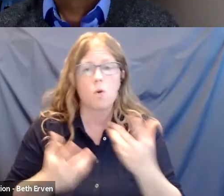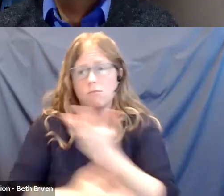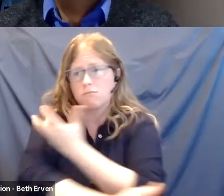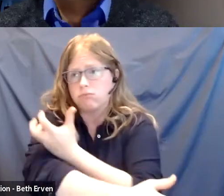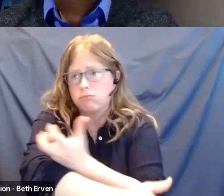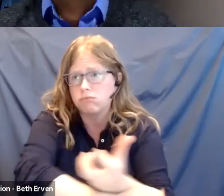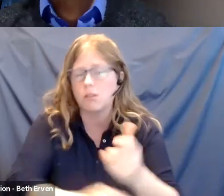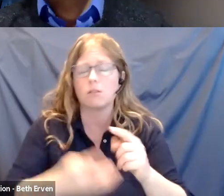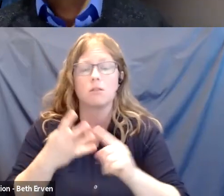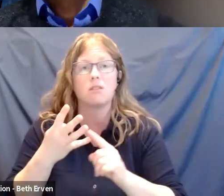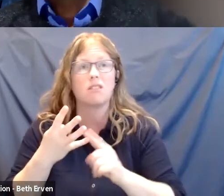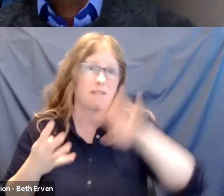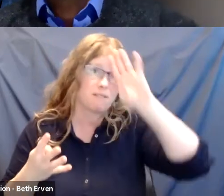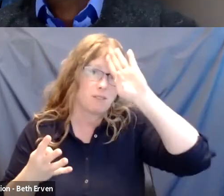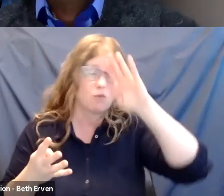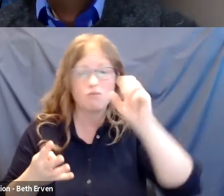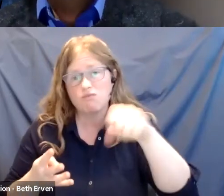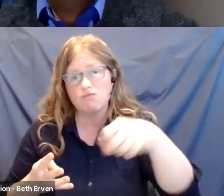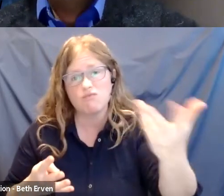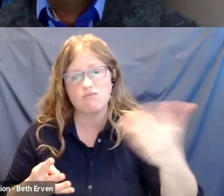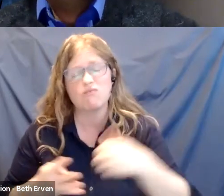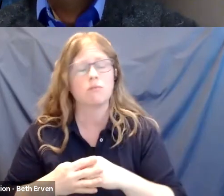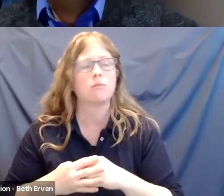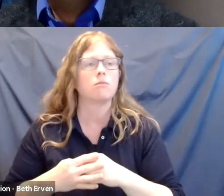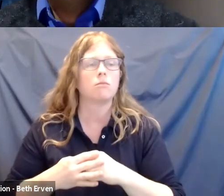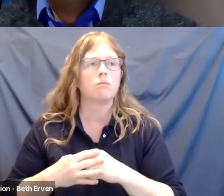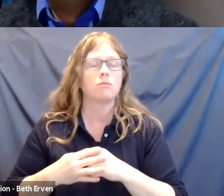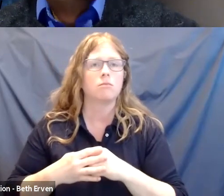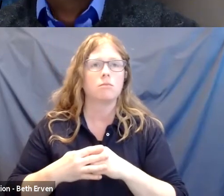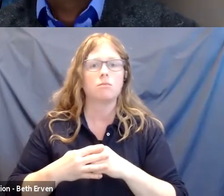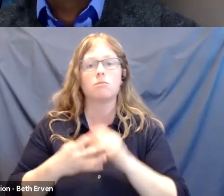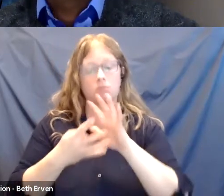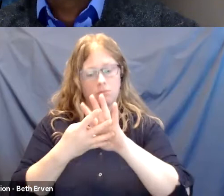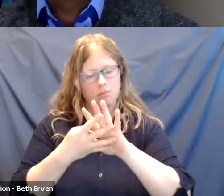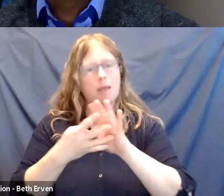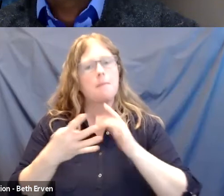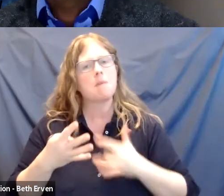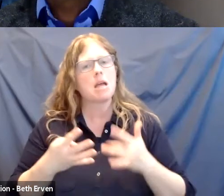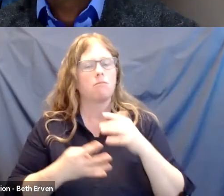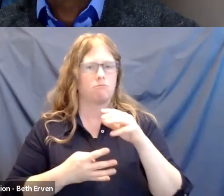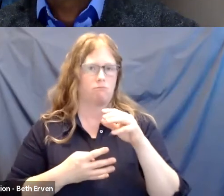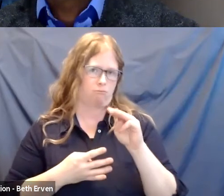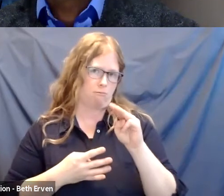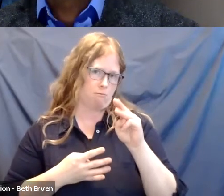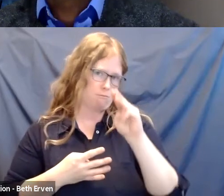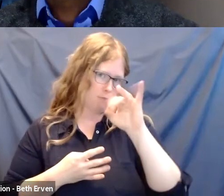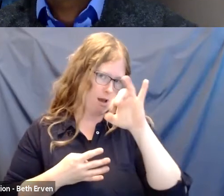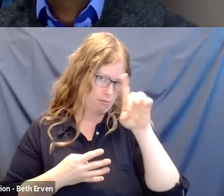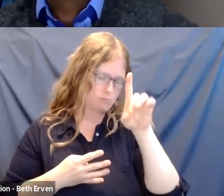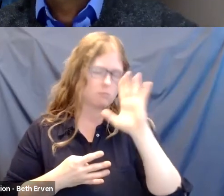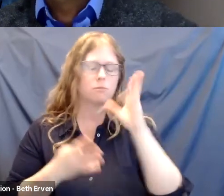fever. That certainly can happen. Usually it's mild. Usually it resolves on its